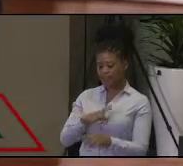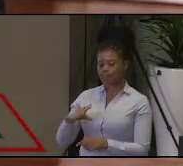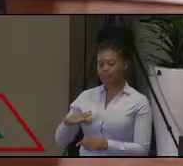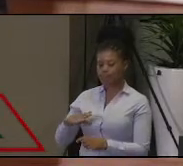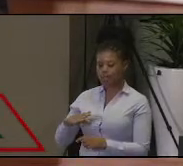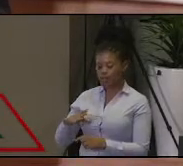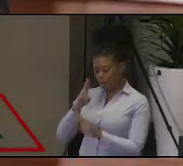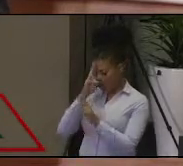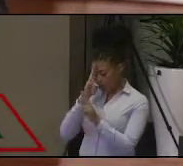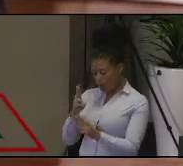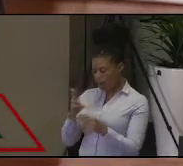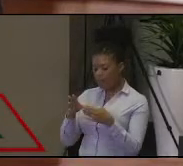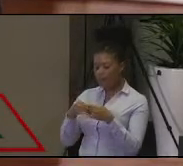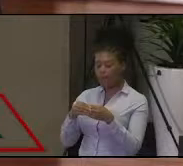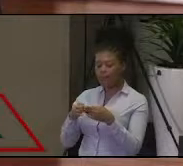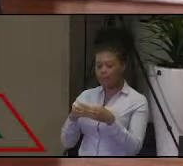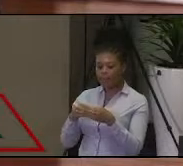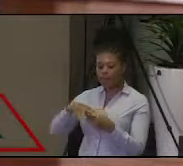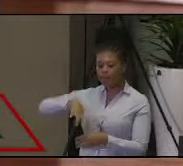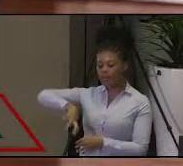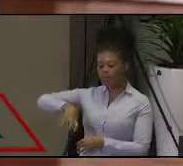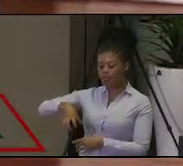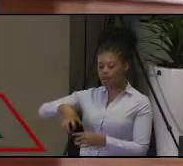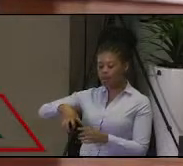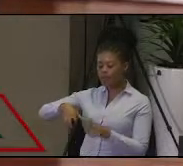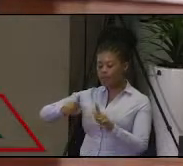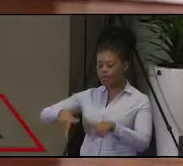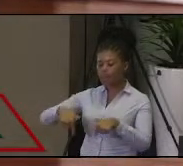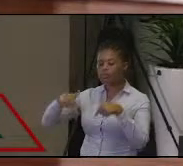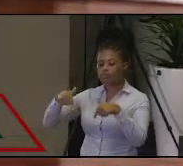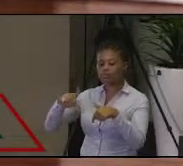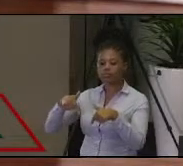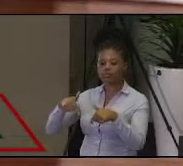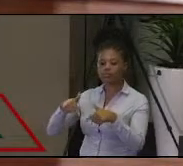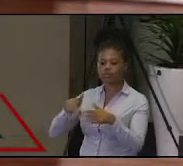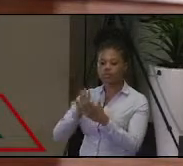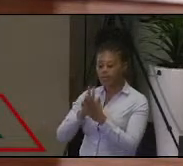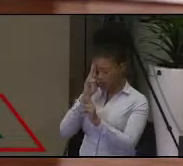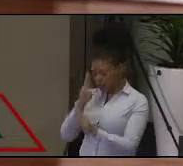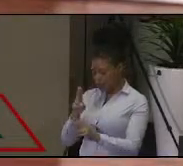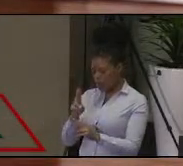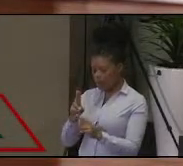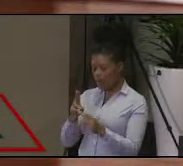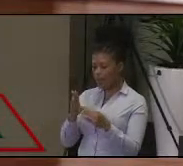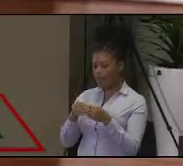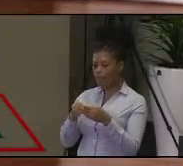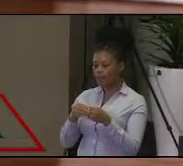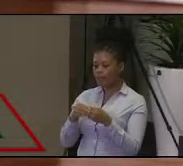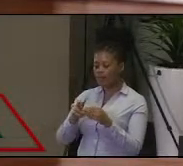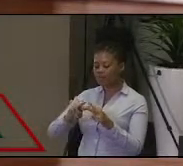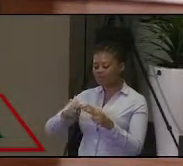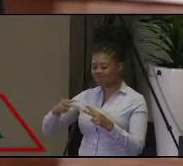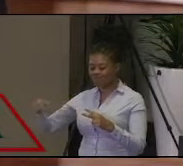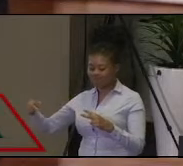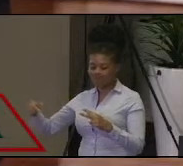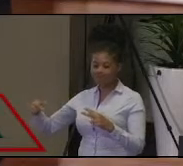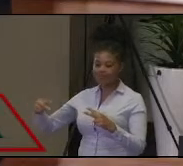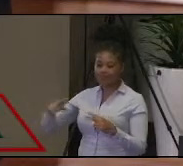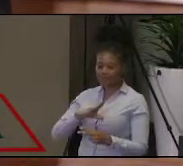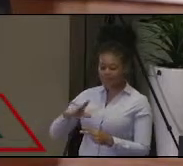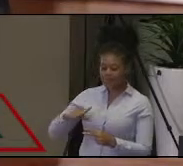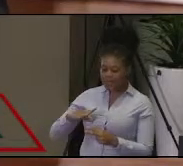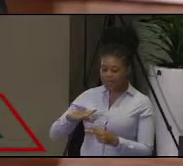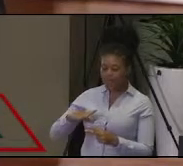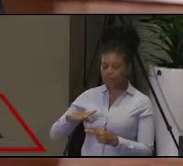the Honourable Members of the Provincial Legislature, the Honourable Members of the various councils, starting with the Hosting